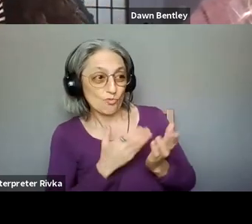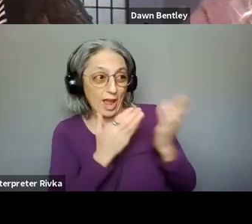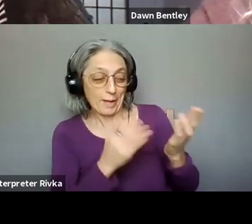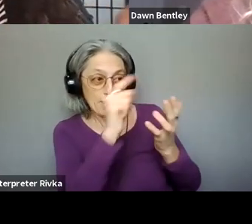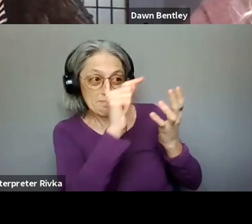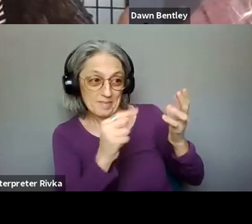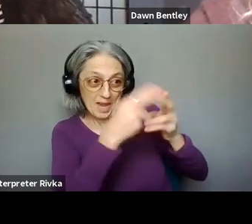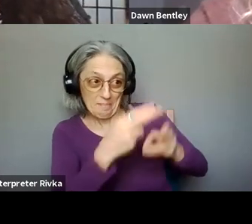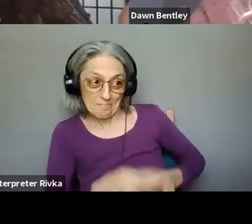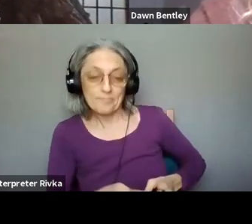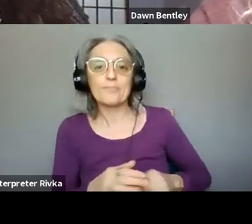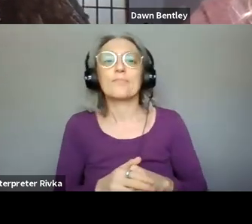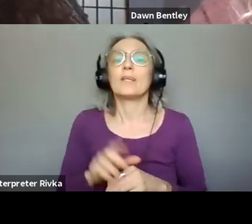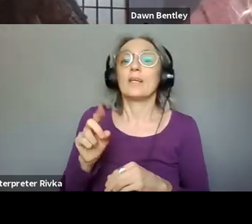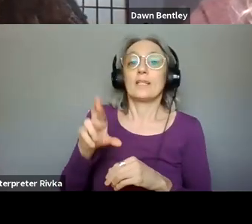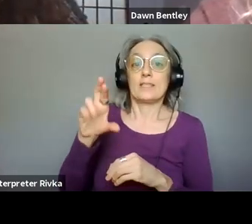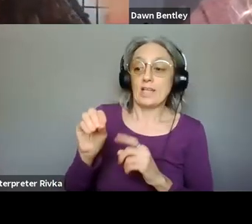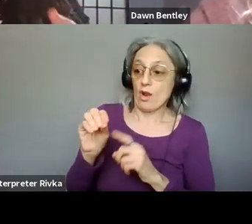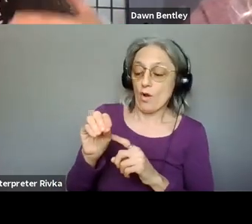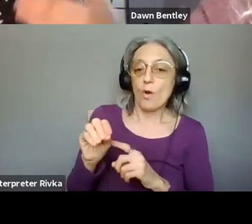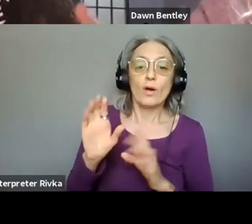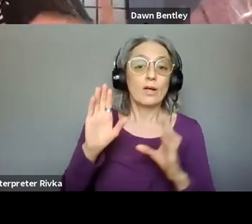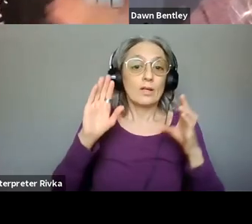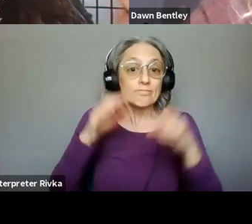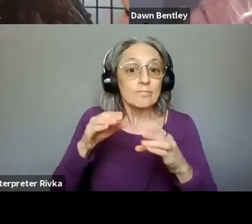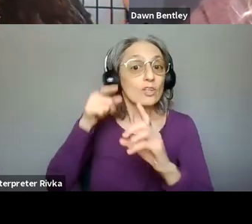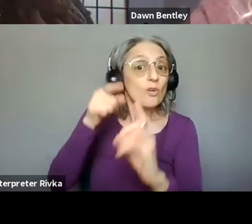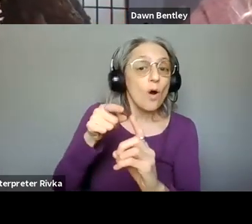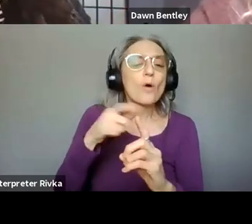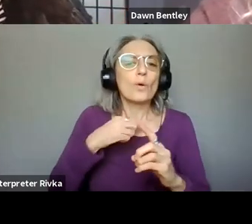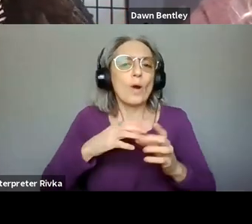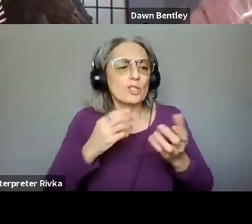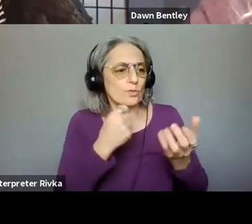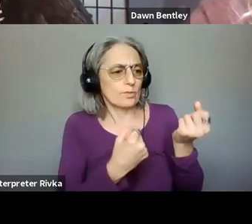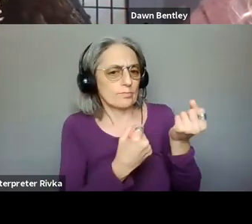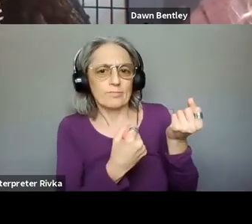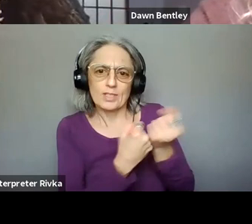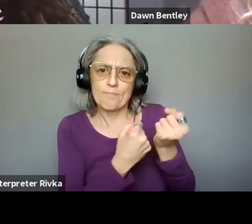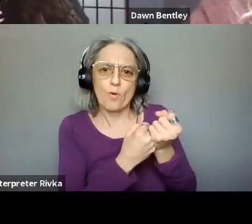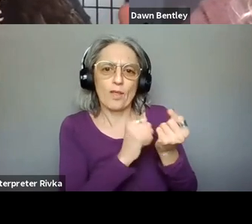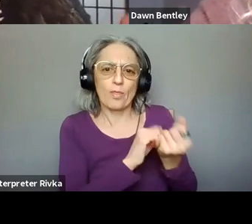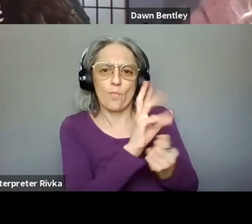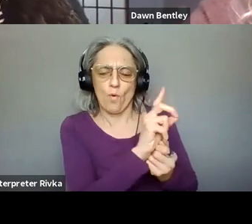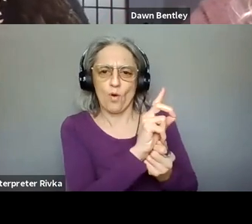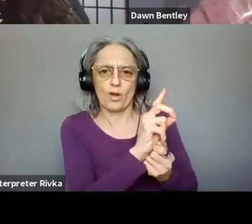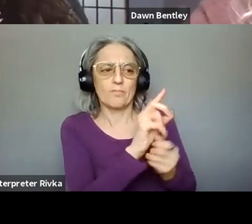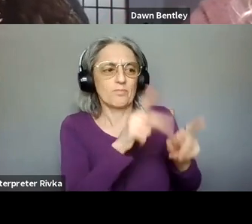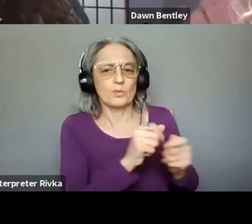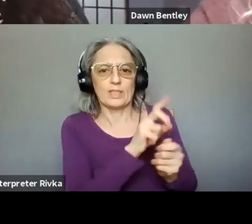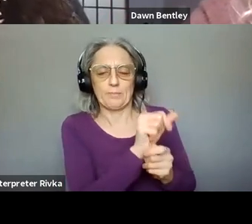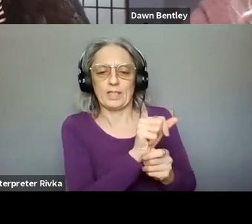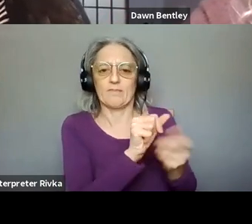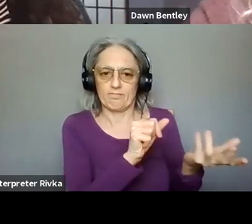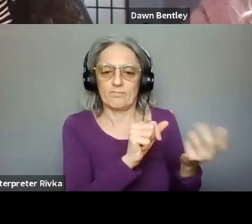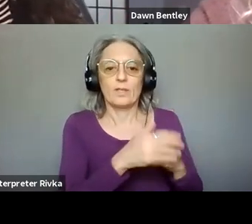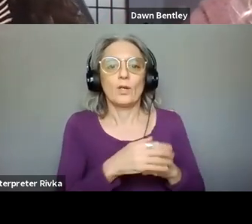our mission is to advance the rights of the person with the disability. So we generally do not advocate on behalf of guardians unless it's being requested by the